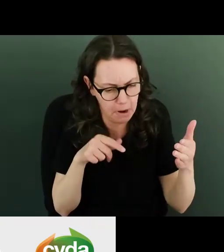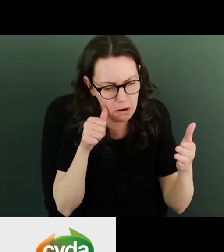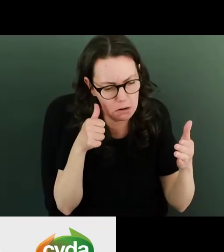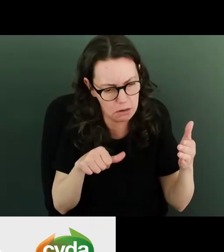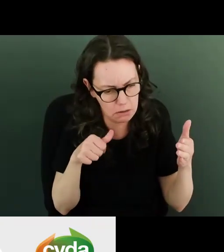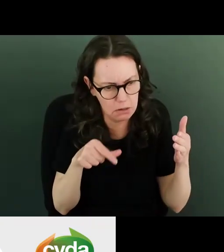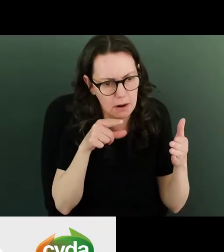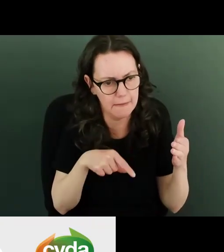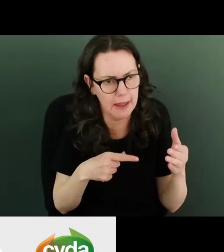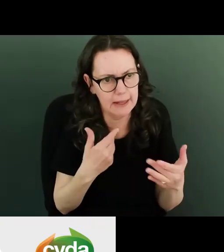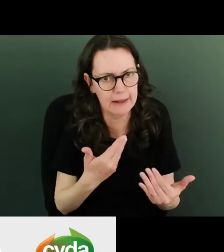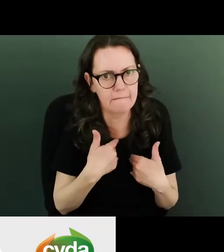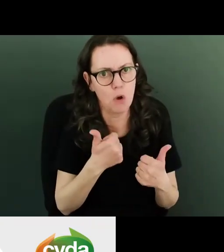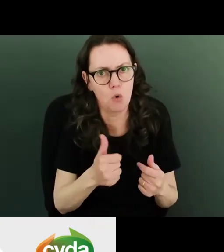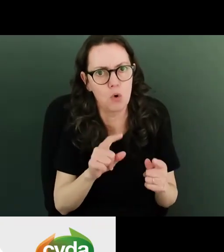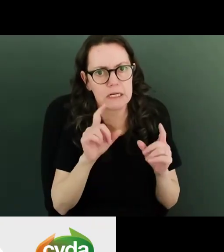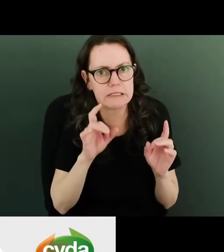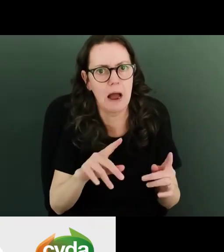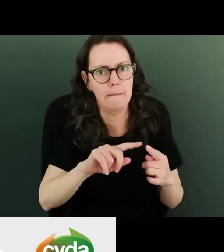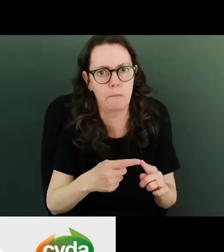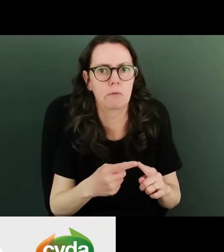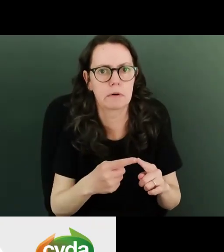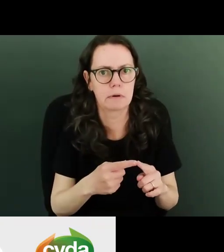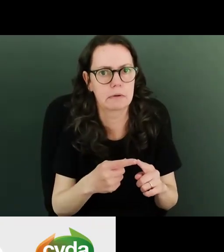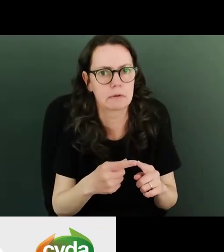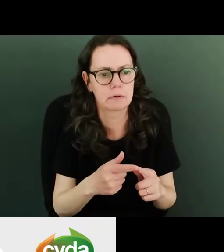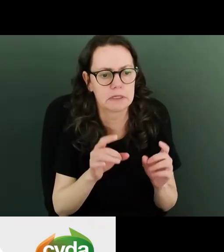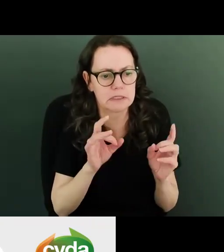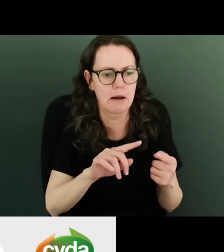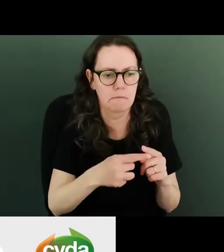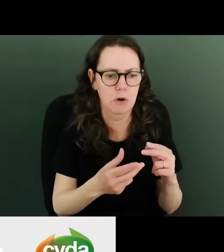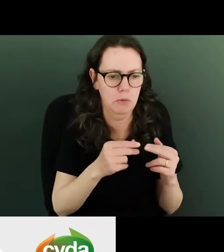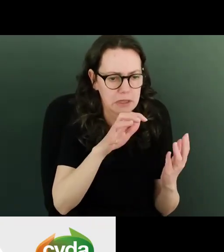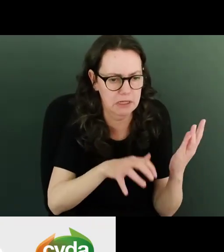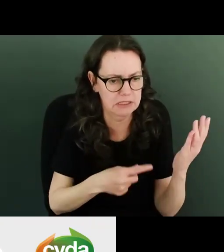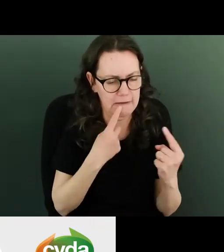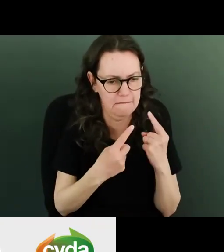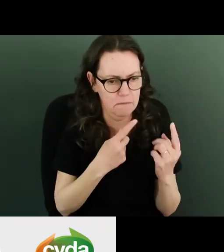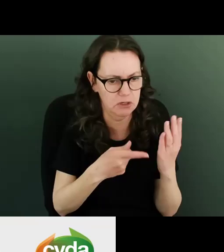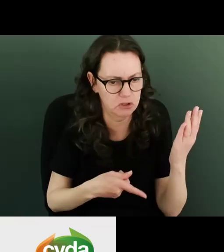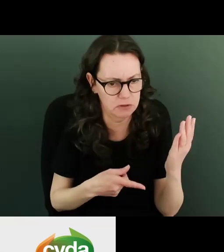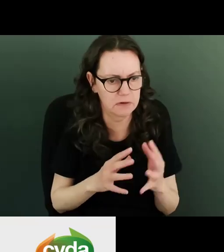experience, but to provide that starting point is what we want with these life transitions.